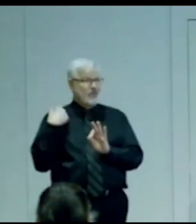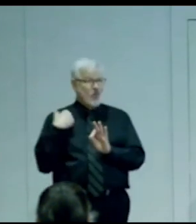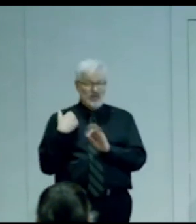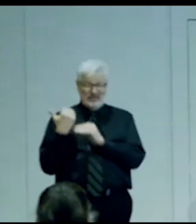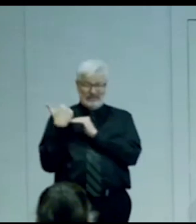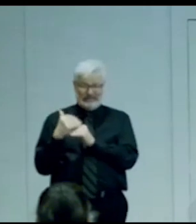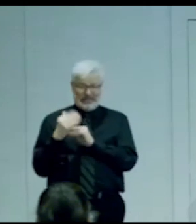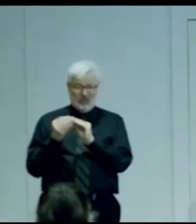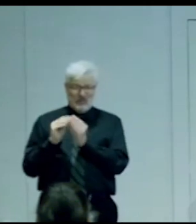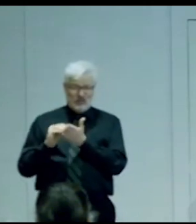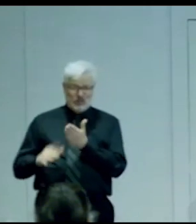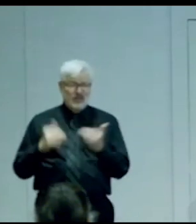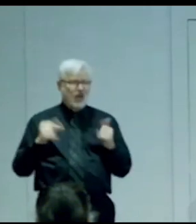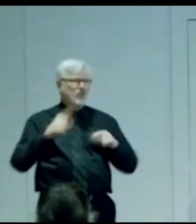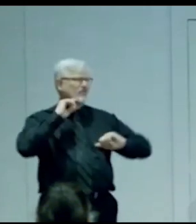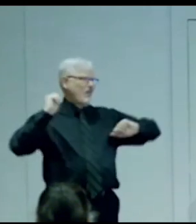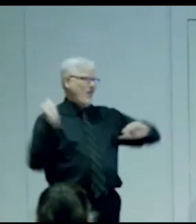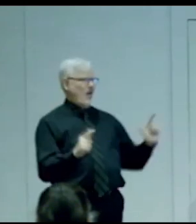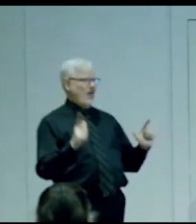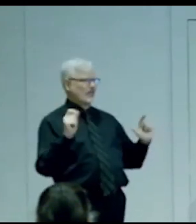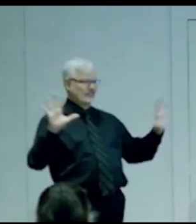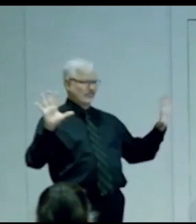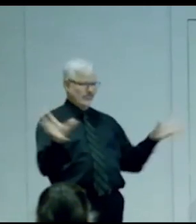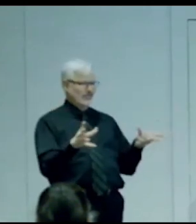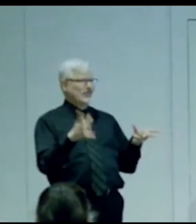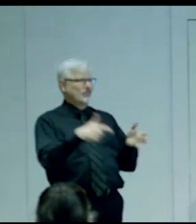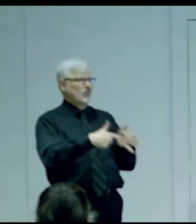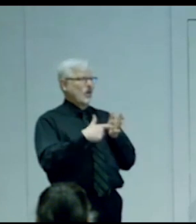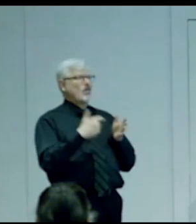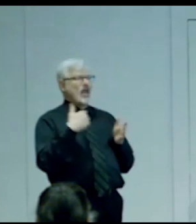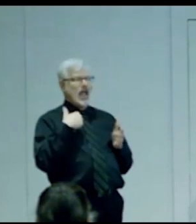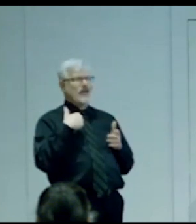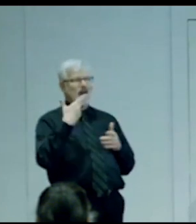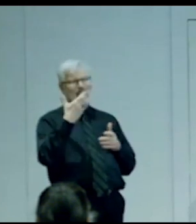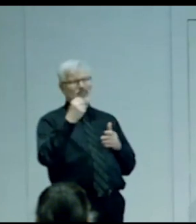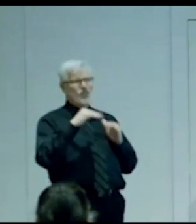all is got you didn't know that high